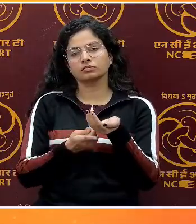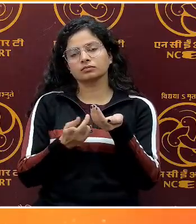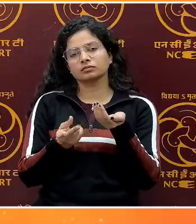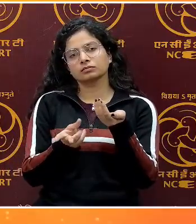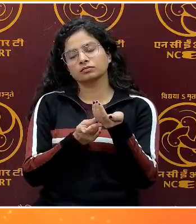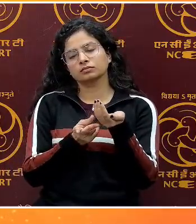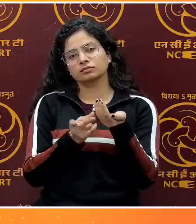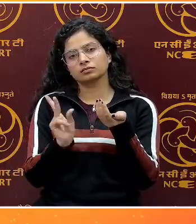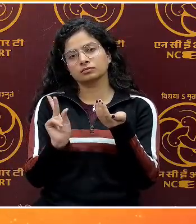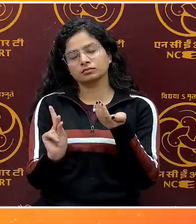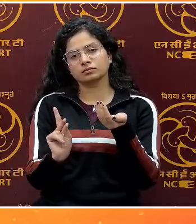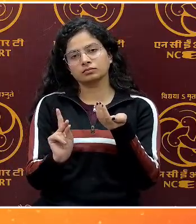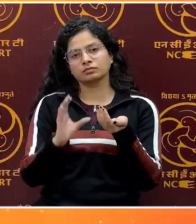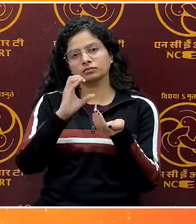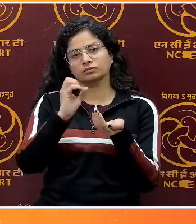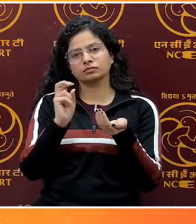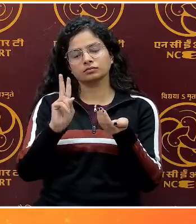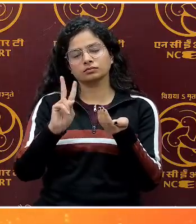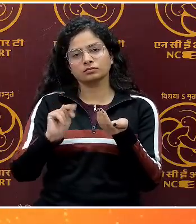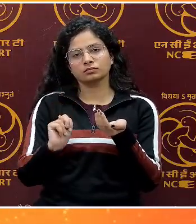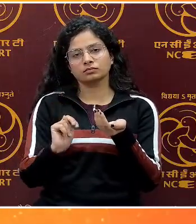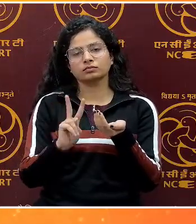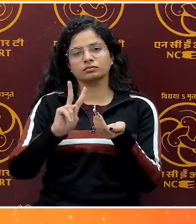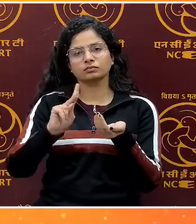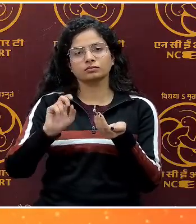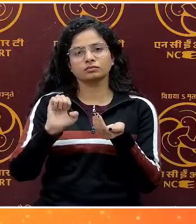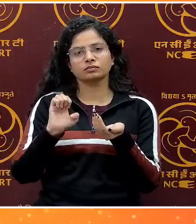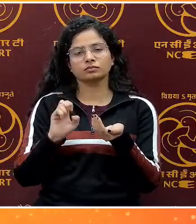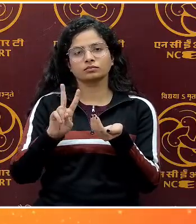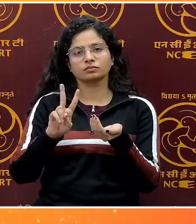the convex side. All right. Okay. Yeah.